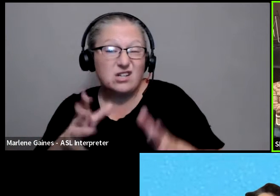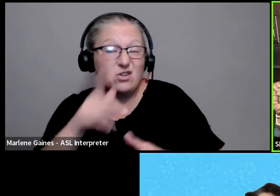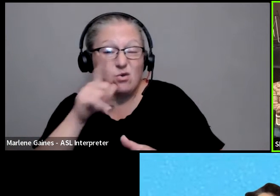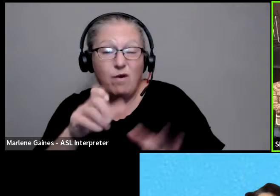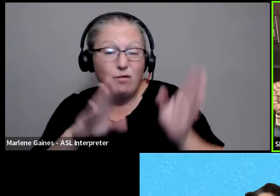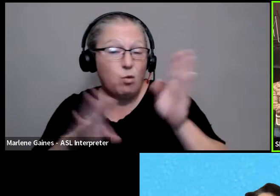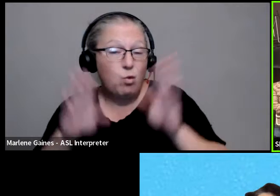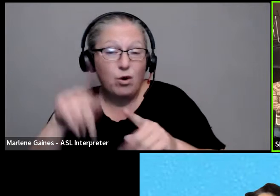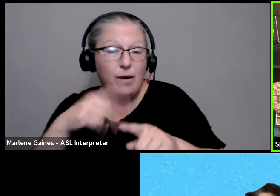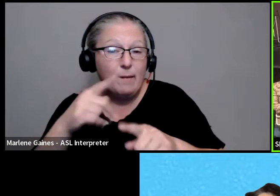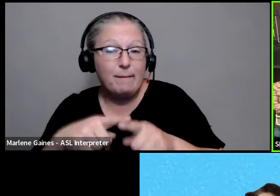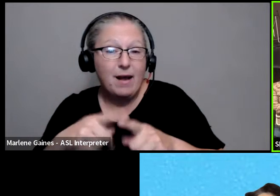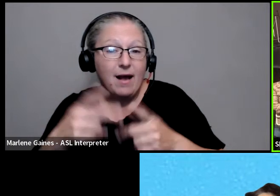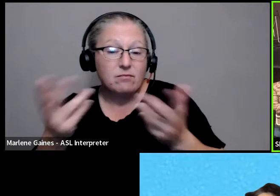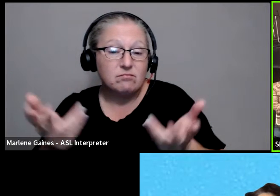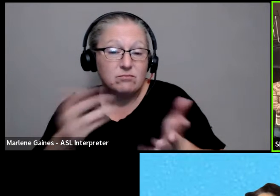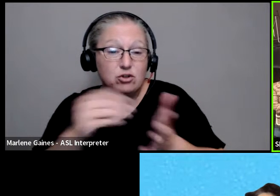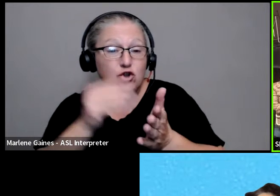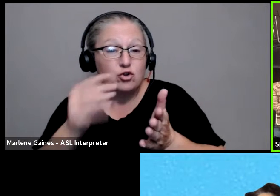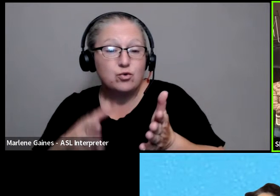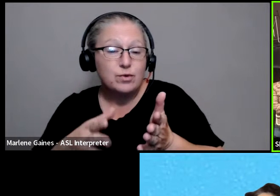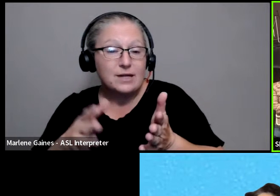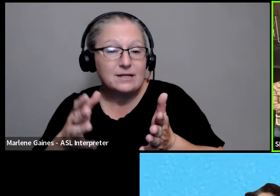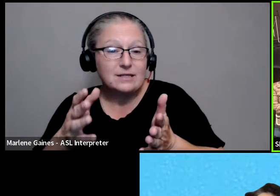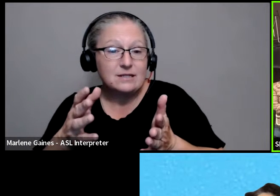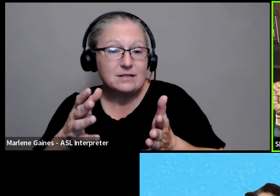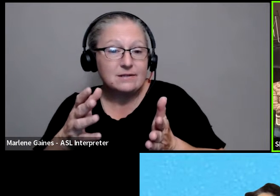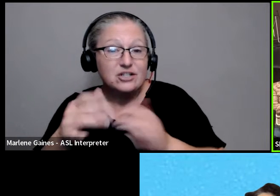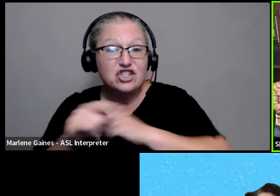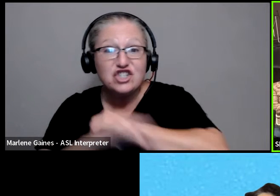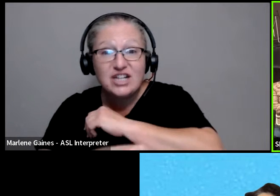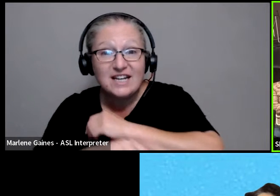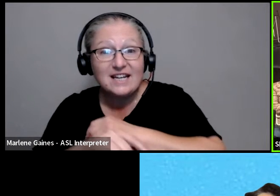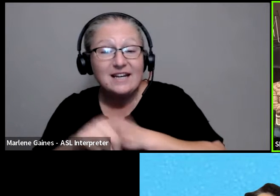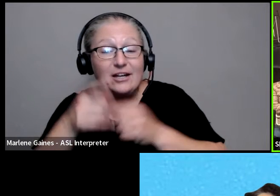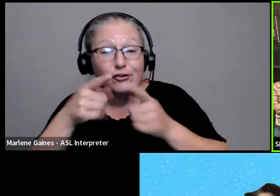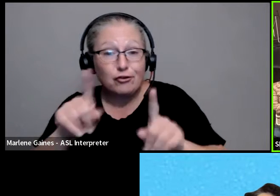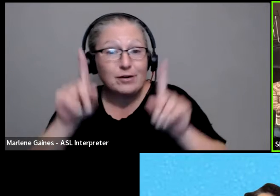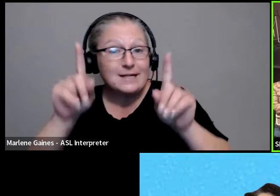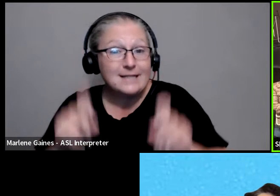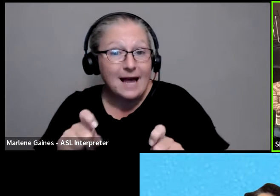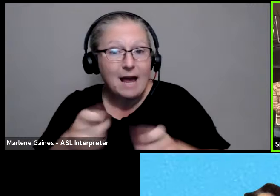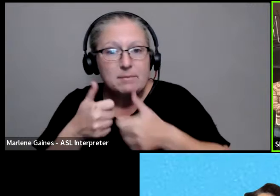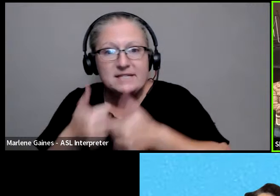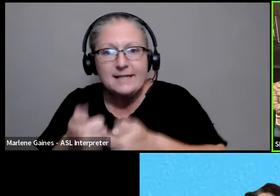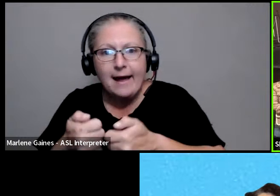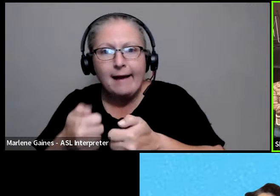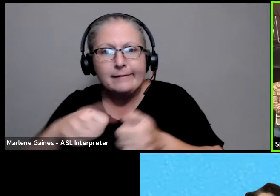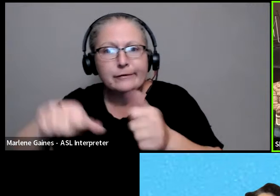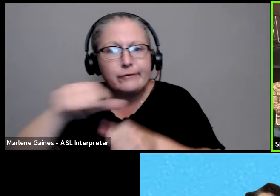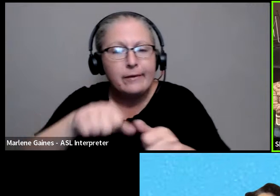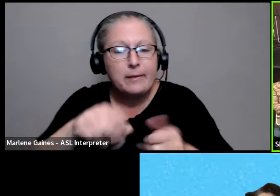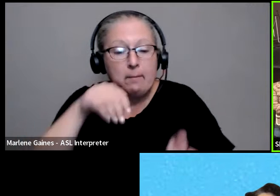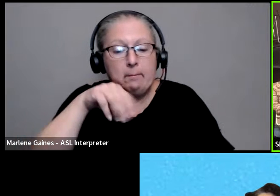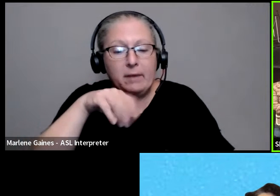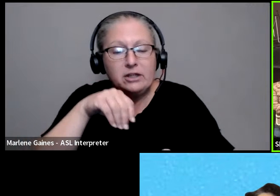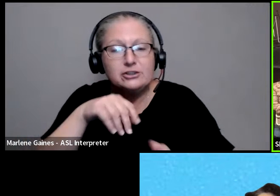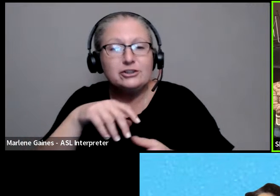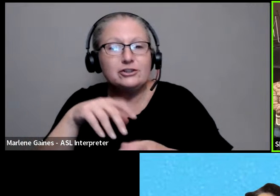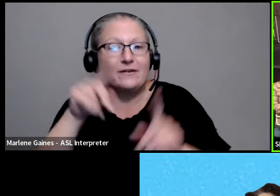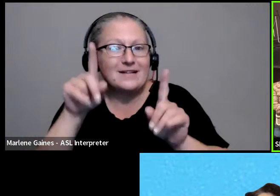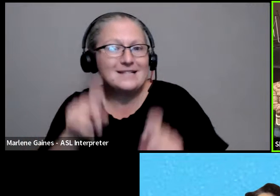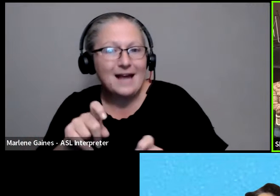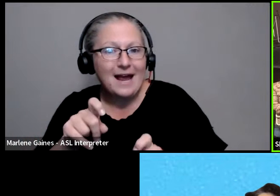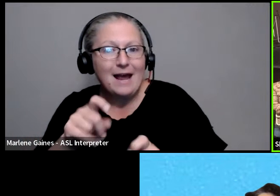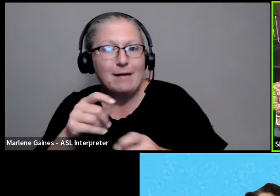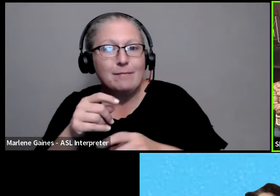worry about students cheating during exam, texting each other, taking pictures of exams